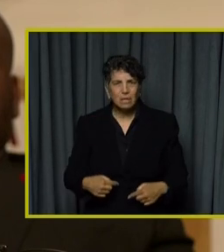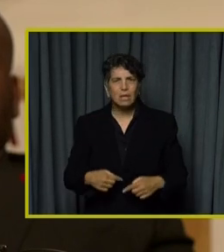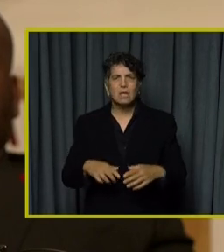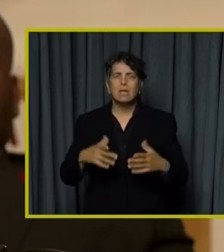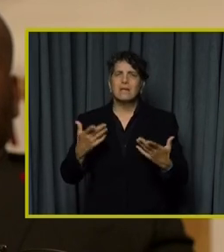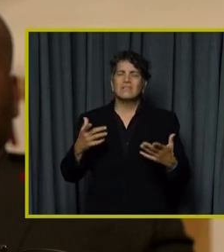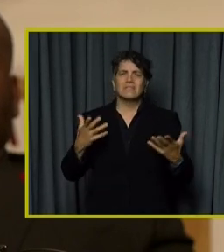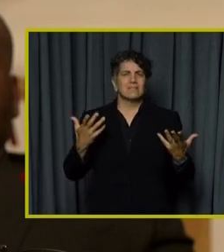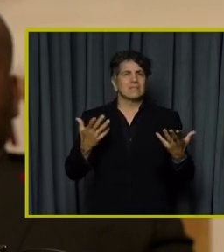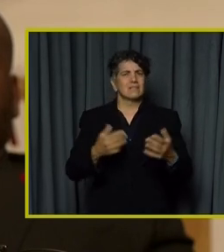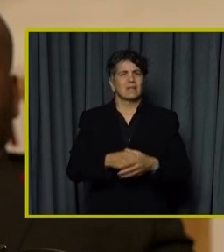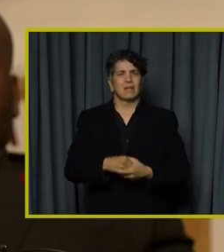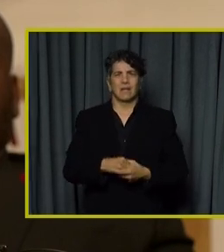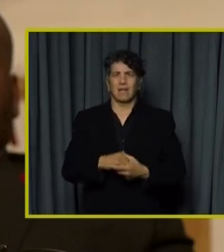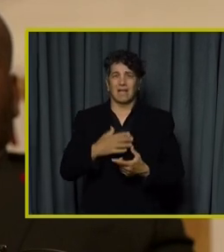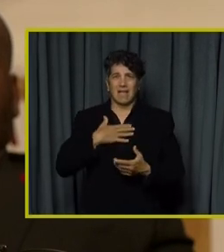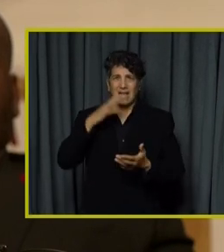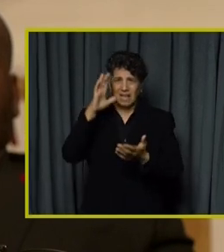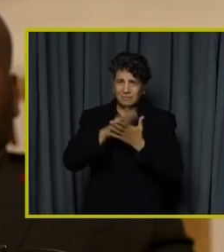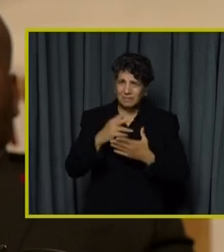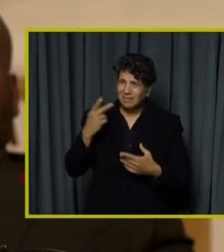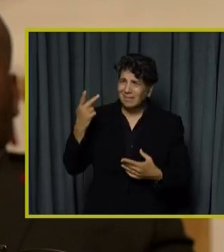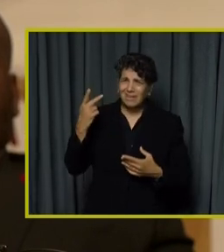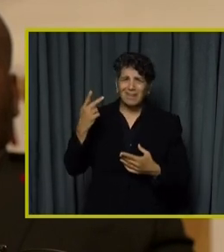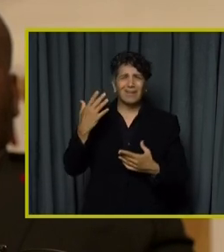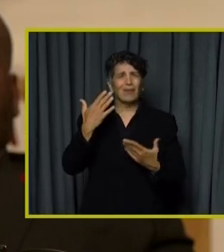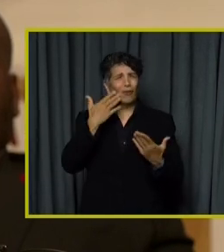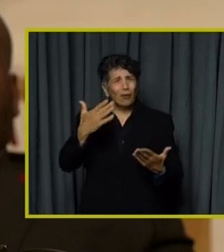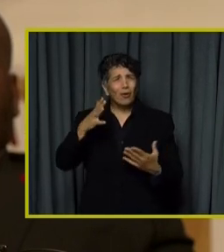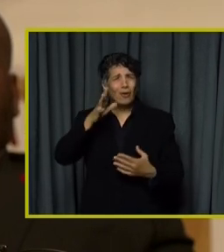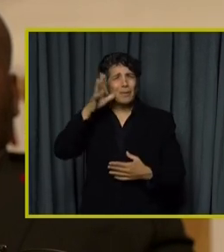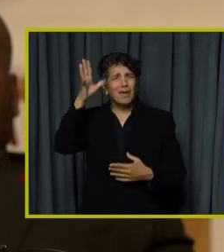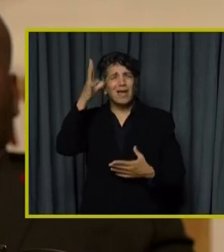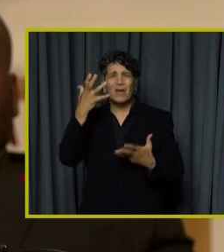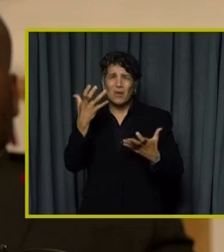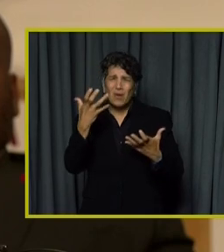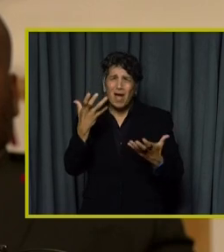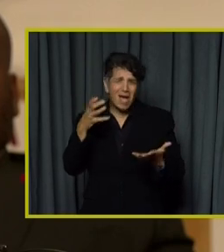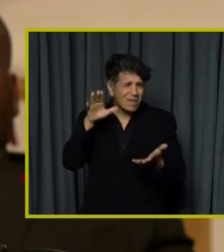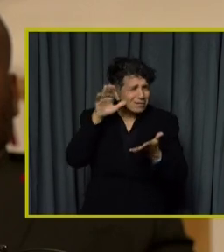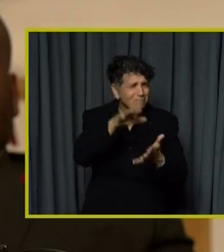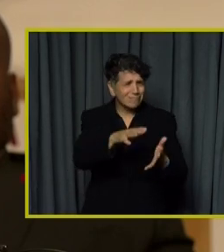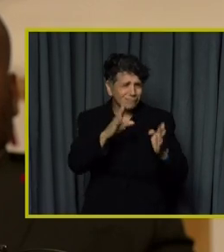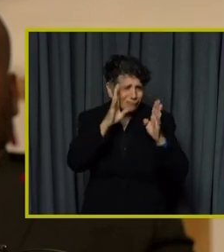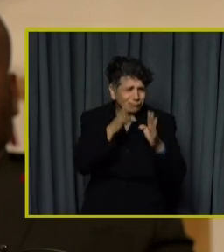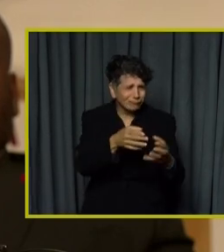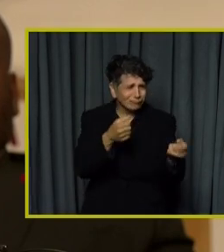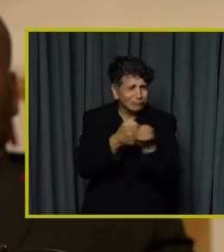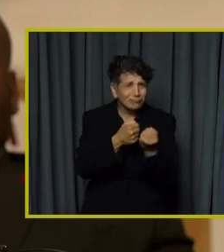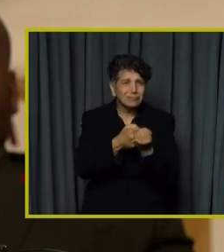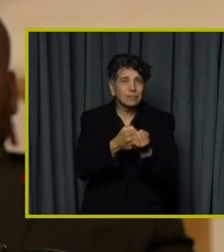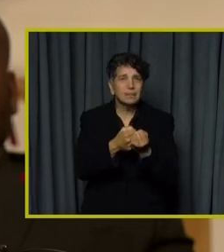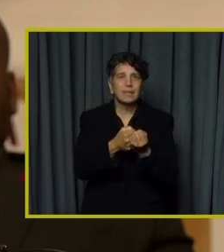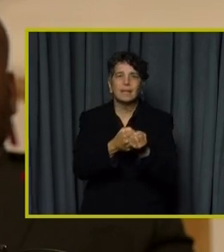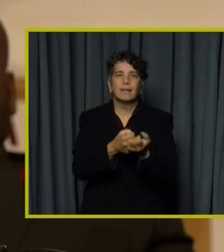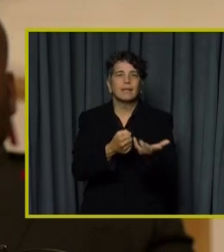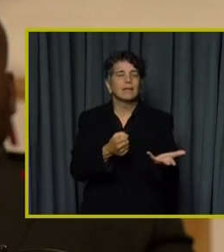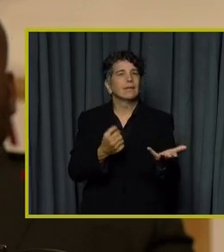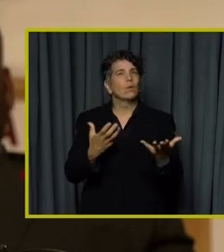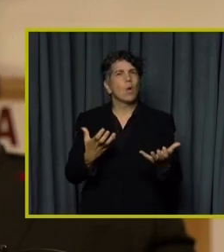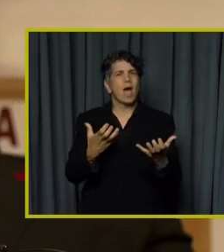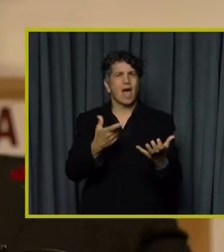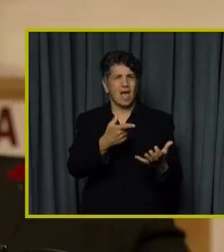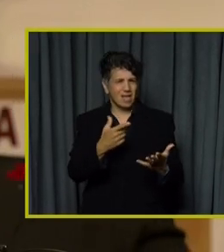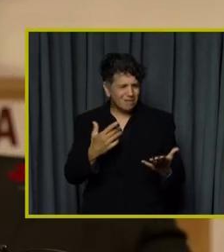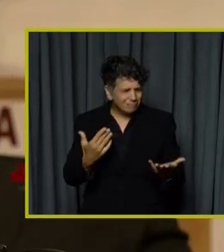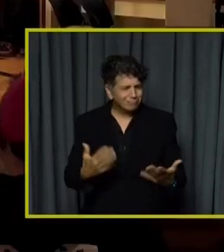dedicated parents. We would provide and support our children so they could thrive. Adriel would